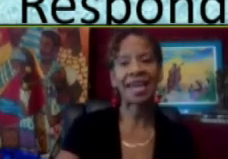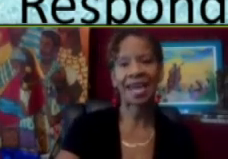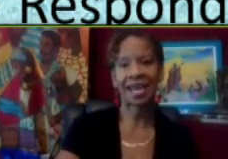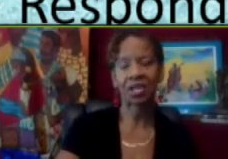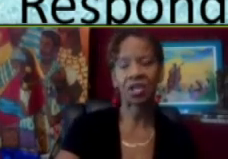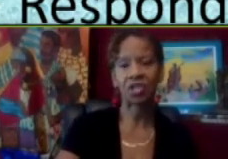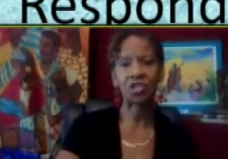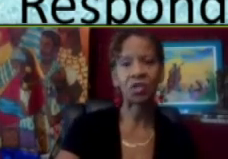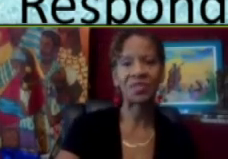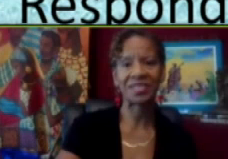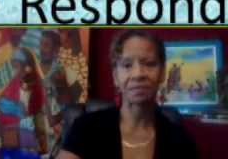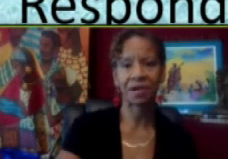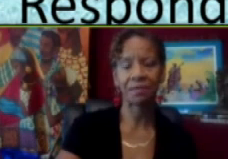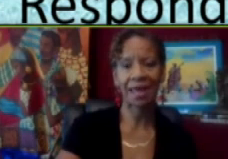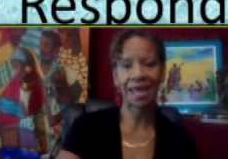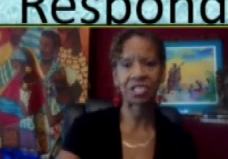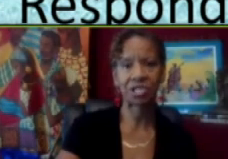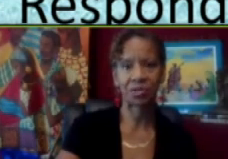313-288-2082.